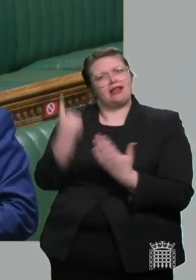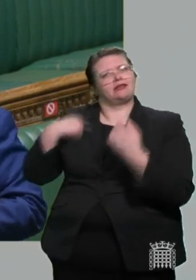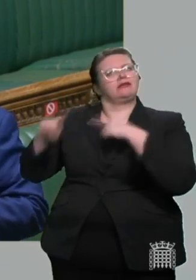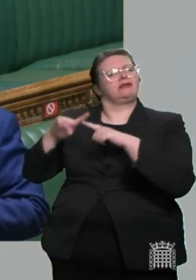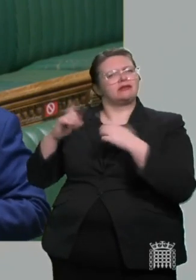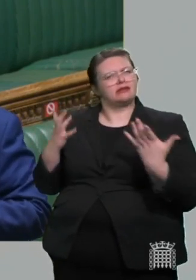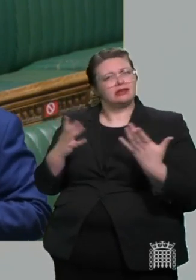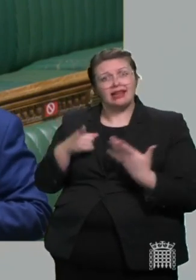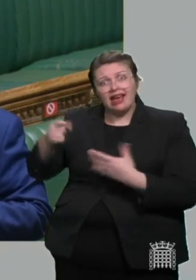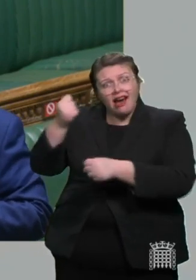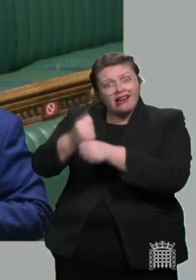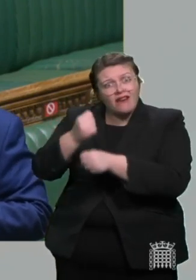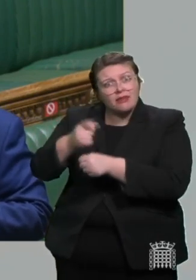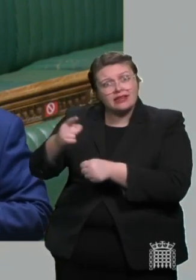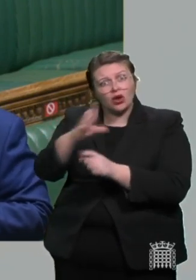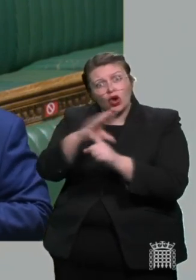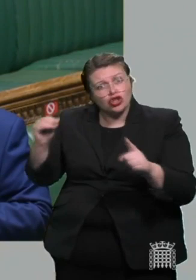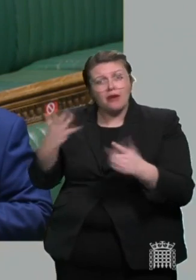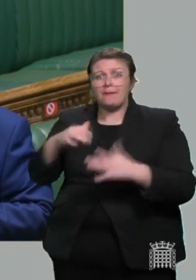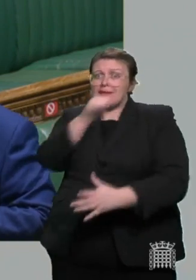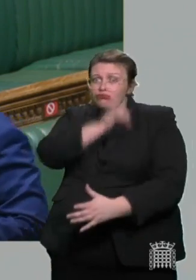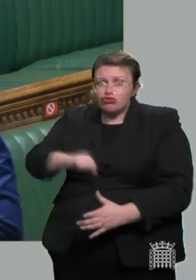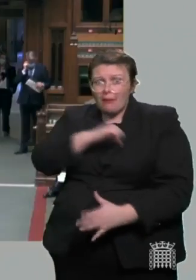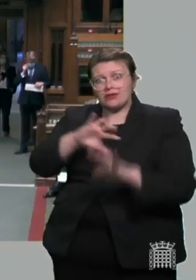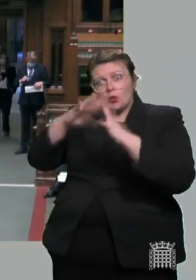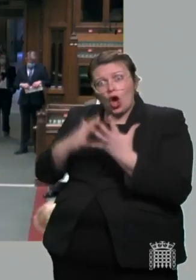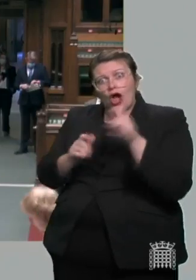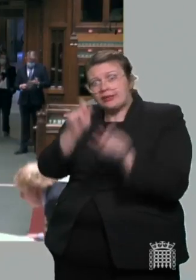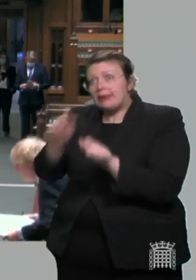breaking the promises they made to the world's poorest?